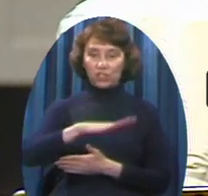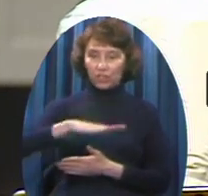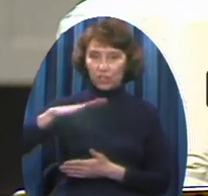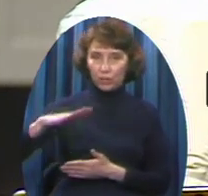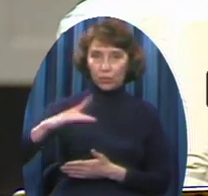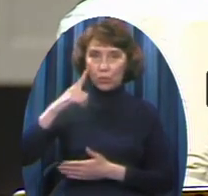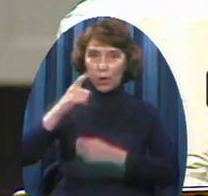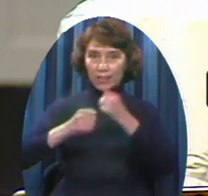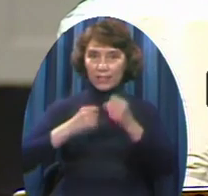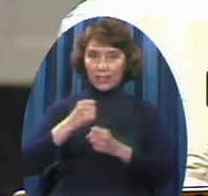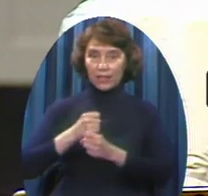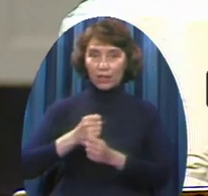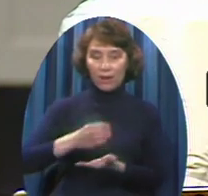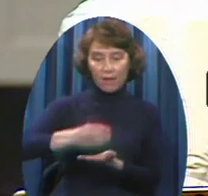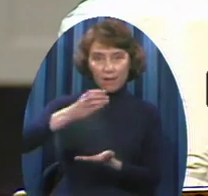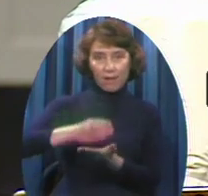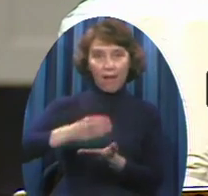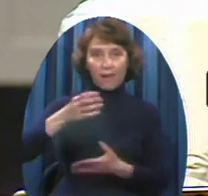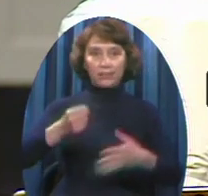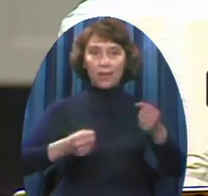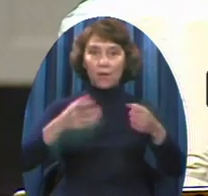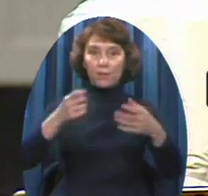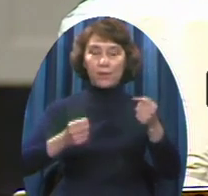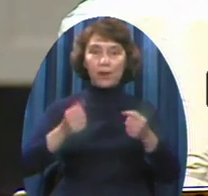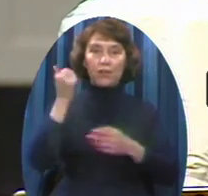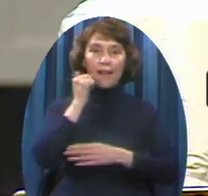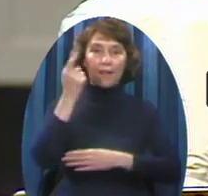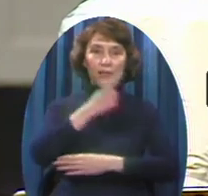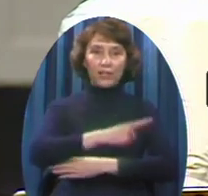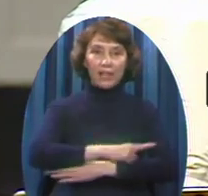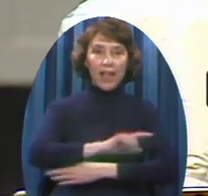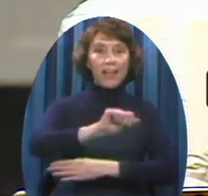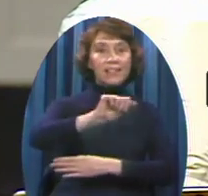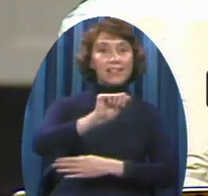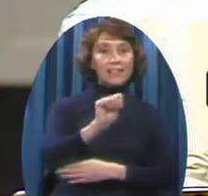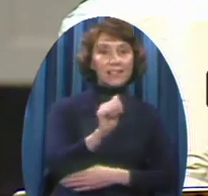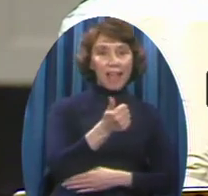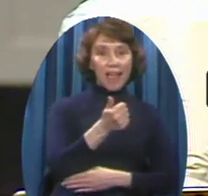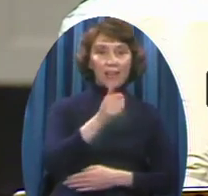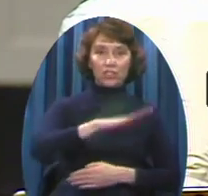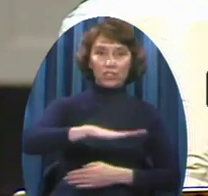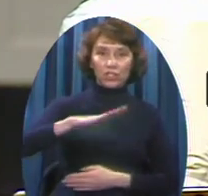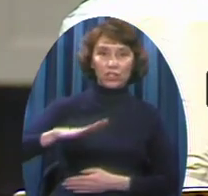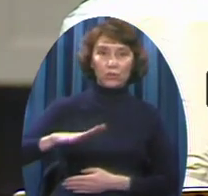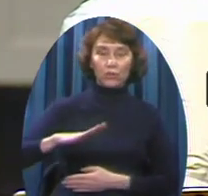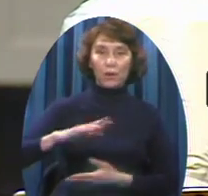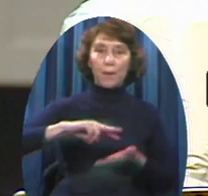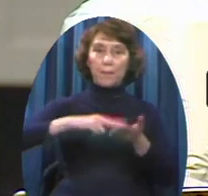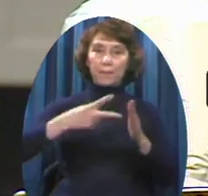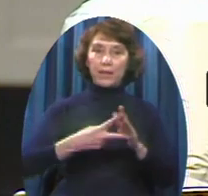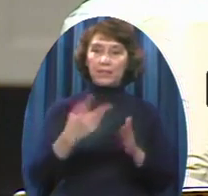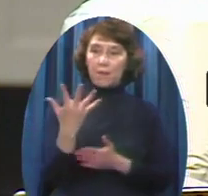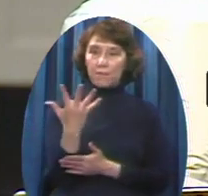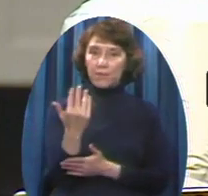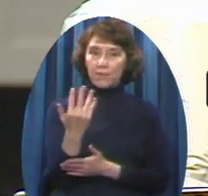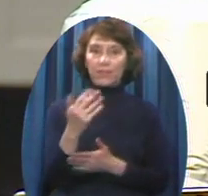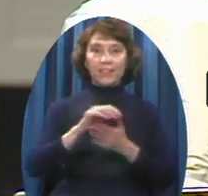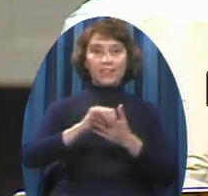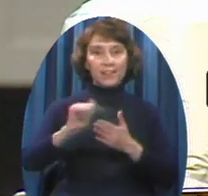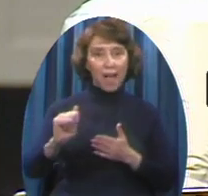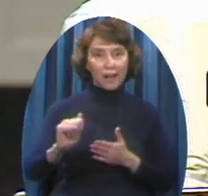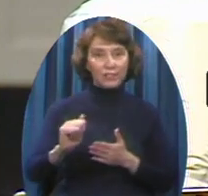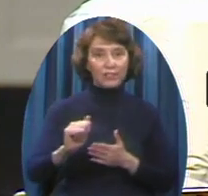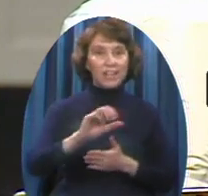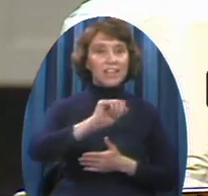day. 10 children will cost you $15. Would you provide 10 children